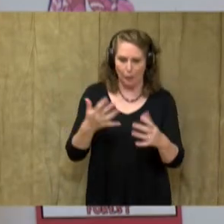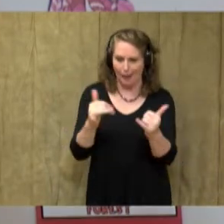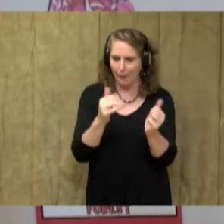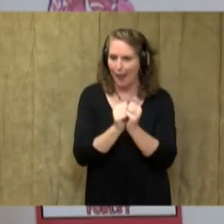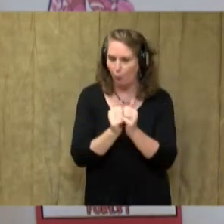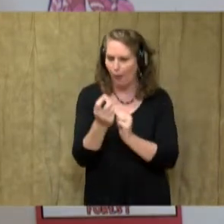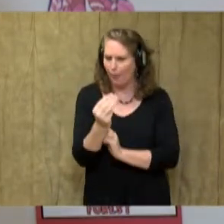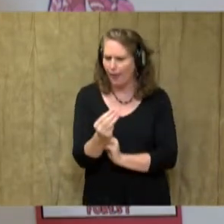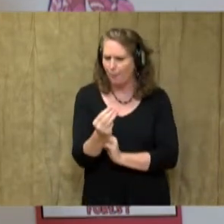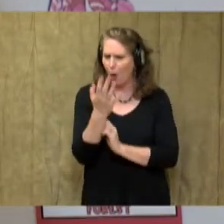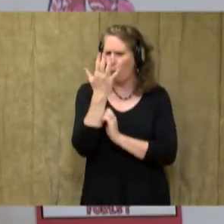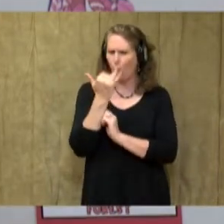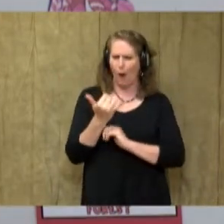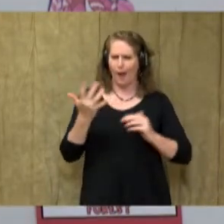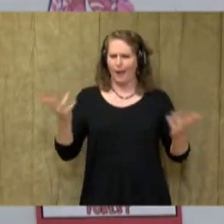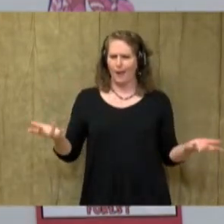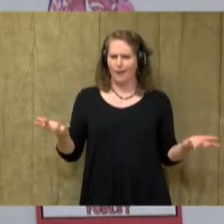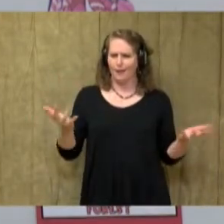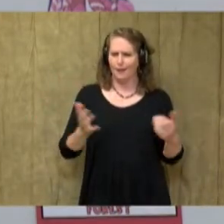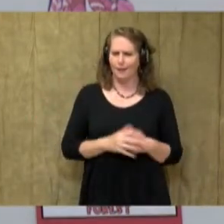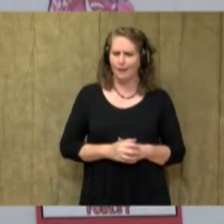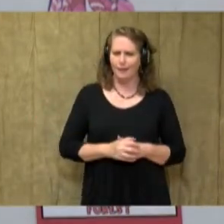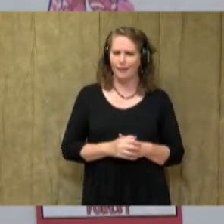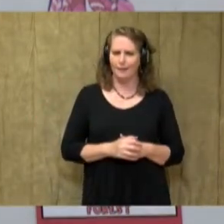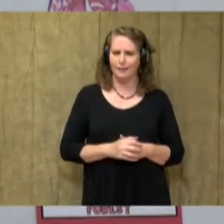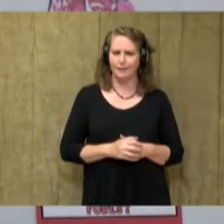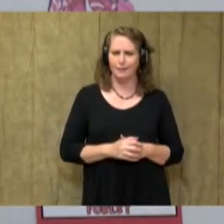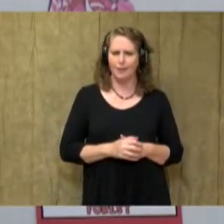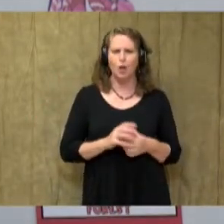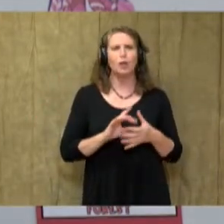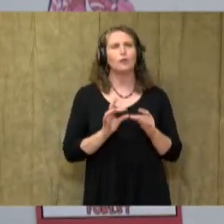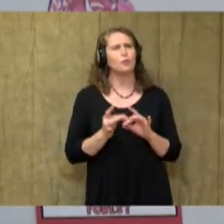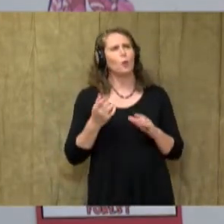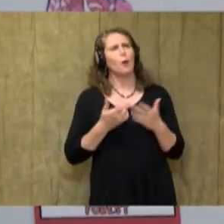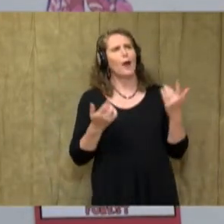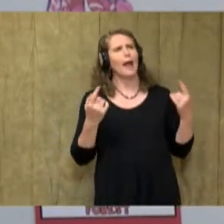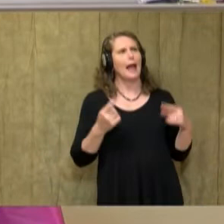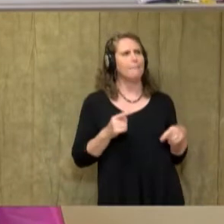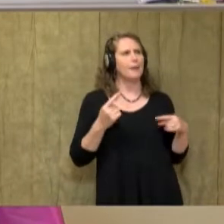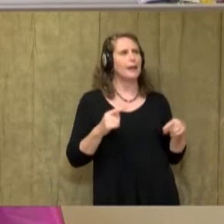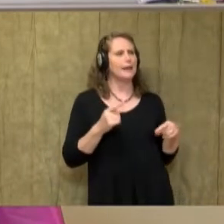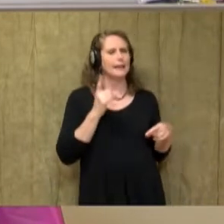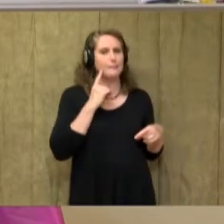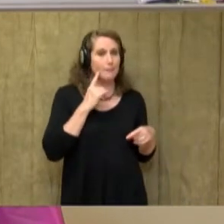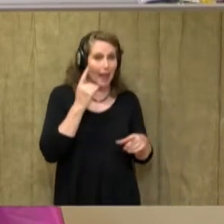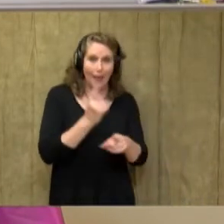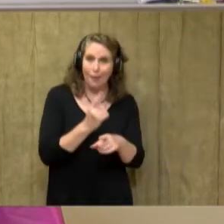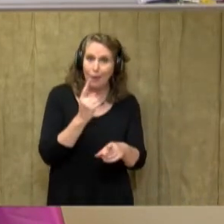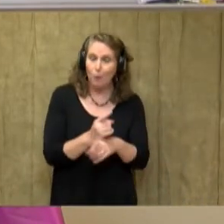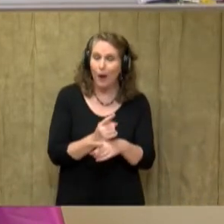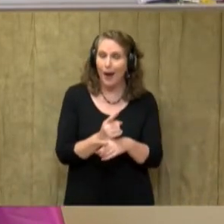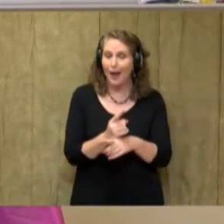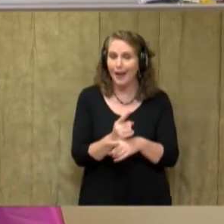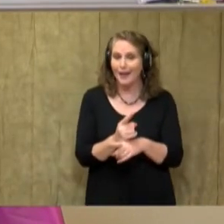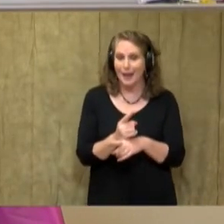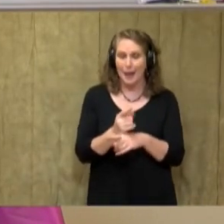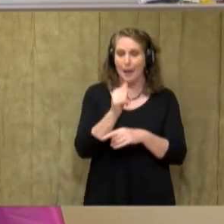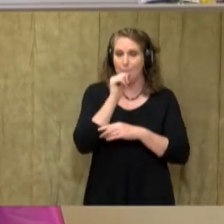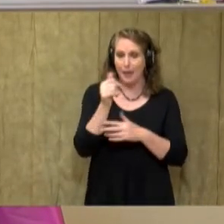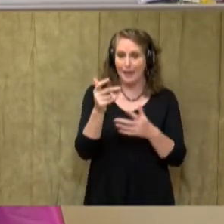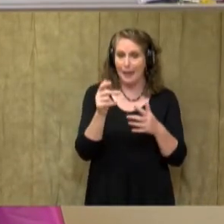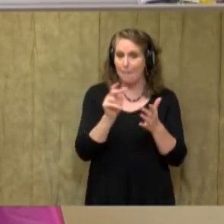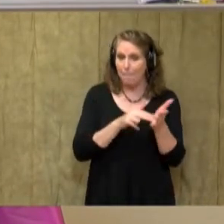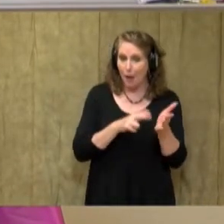Peanut Butter and Jelly having so much fun? What happened in the story? That's right. They heard Peanut Butter and